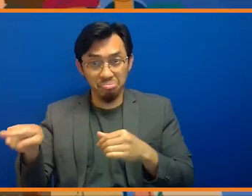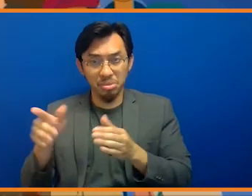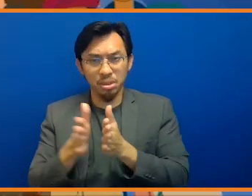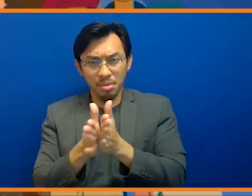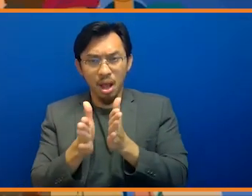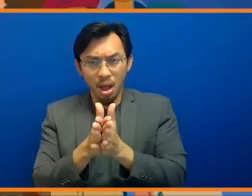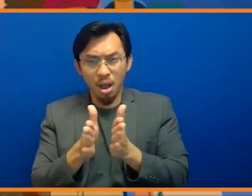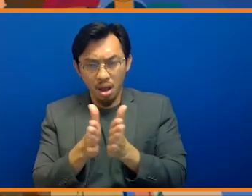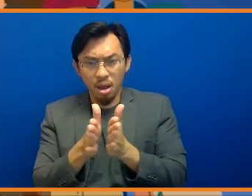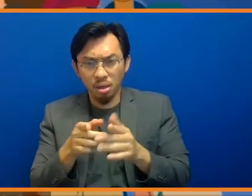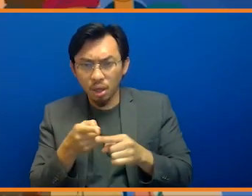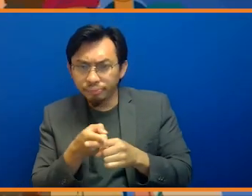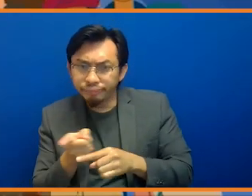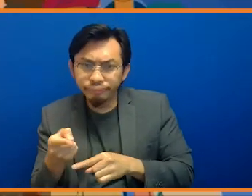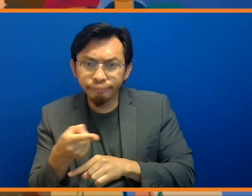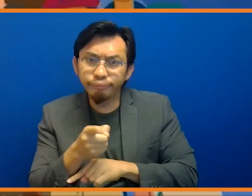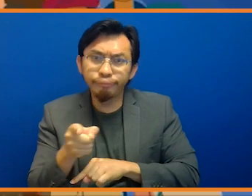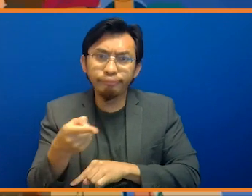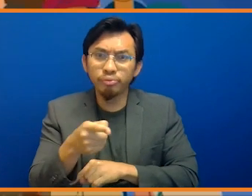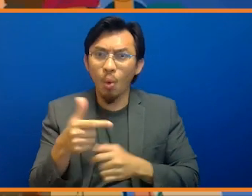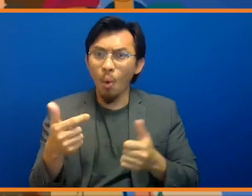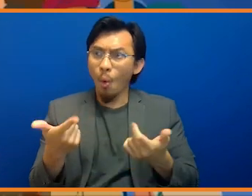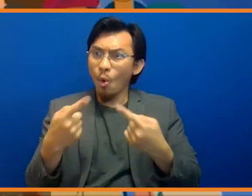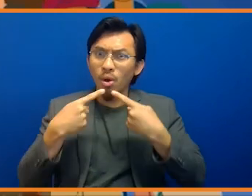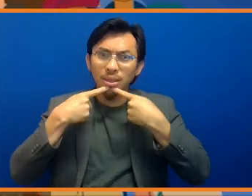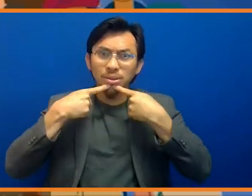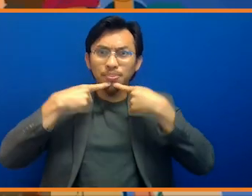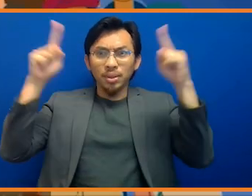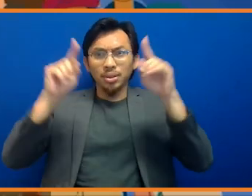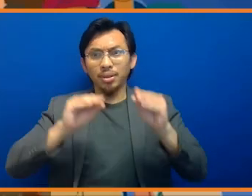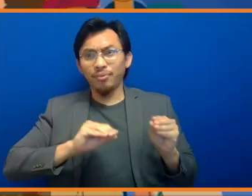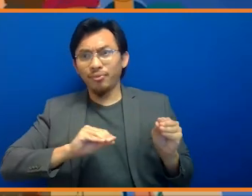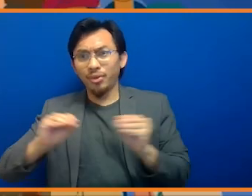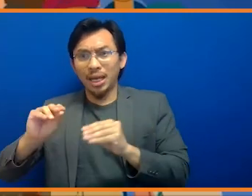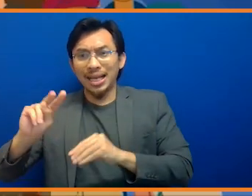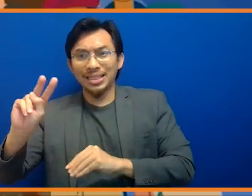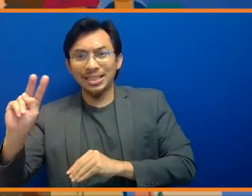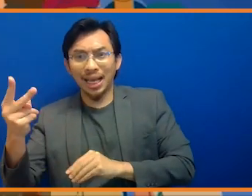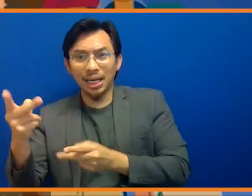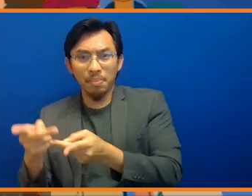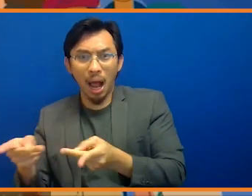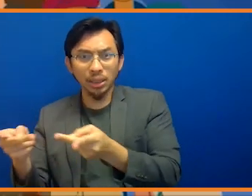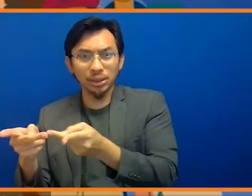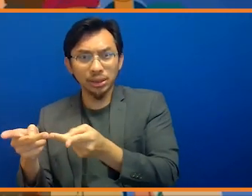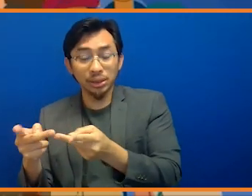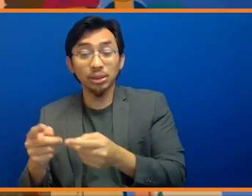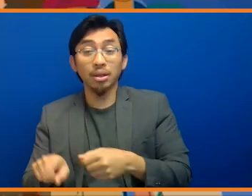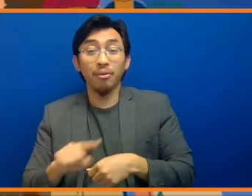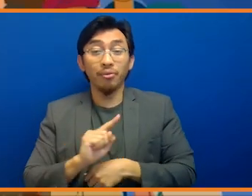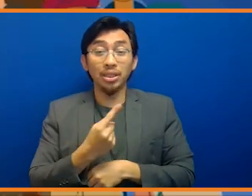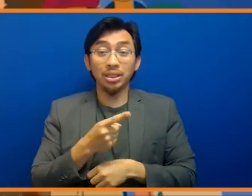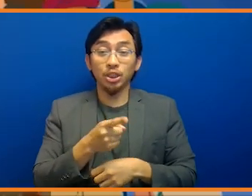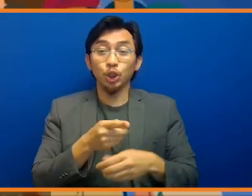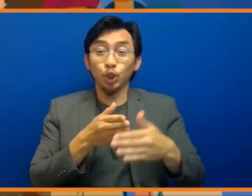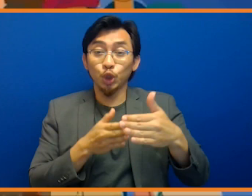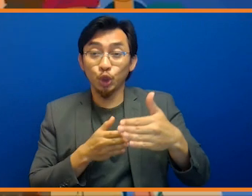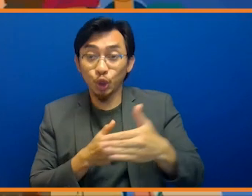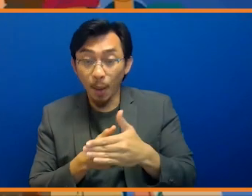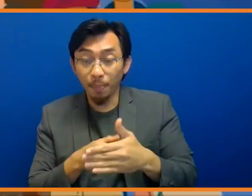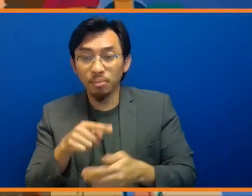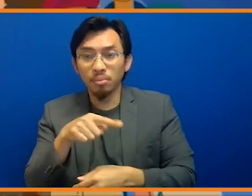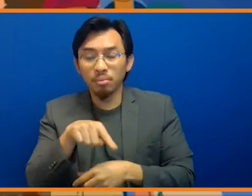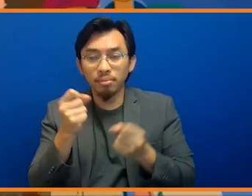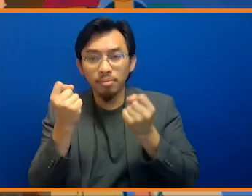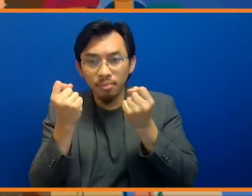road, why they successfully evacuate to the second place. First, they stop here, but